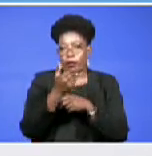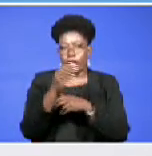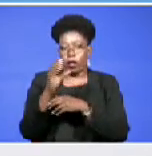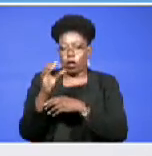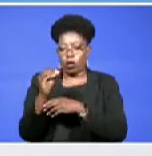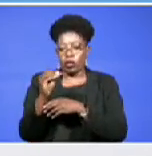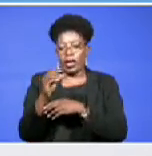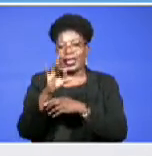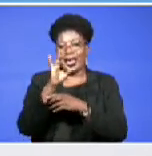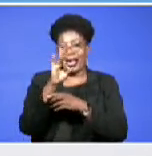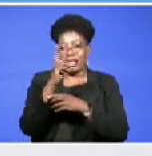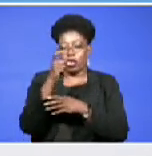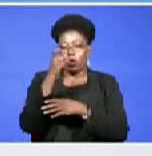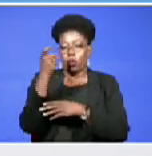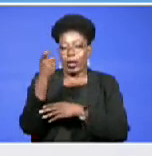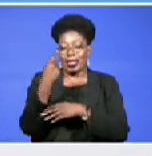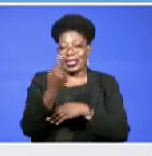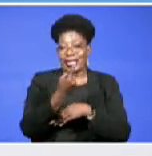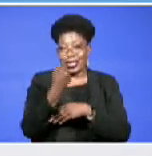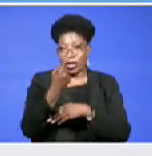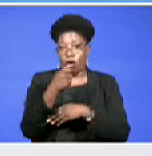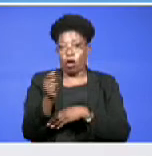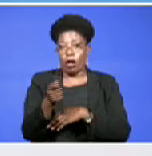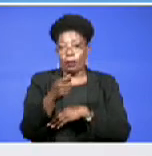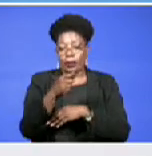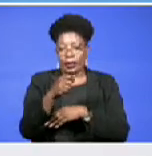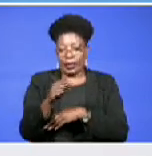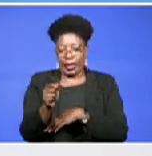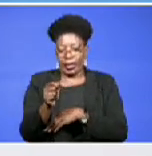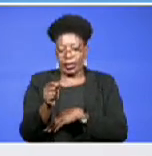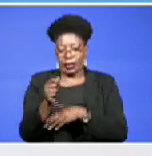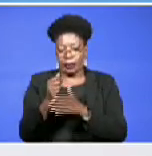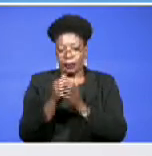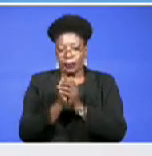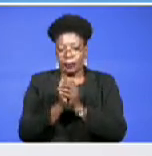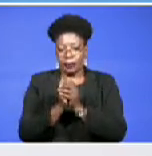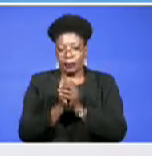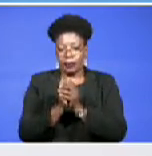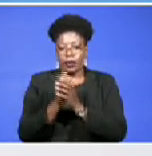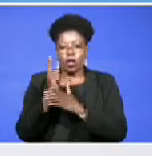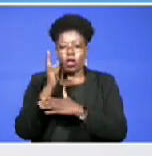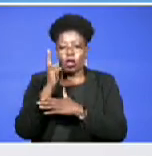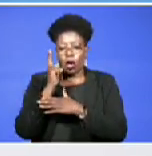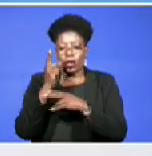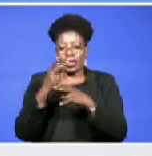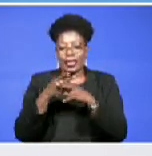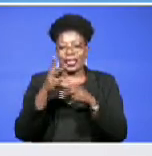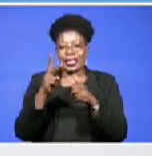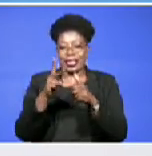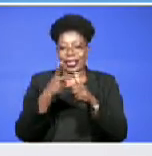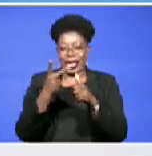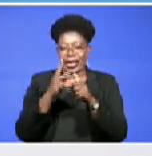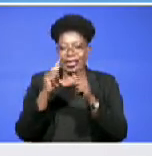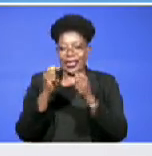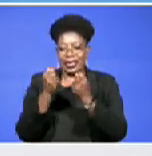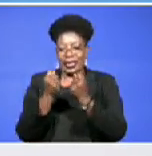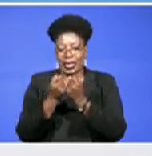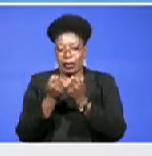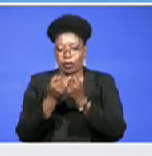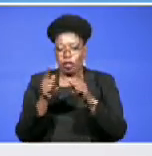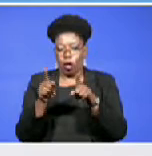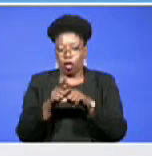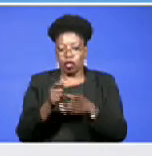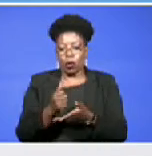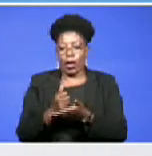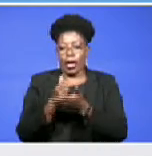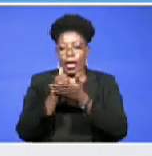consecutive wins in singles at the Heart of America Conference Gala reception. Lauren was named second team All-Conference. She also held